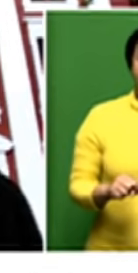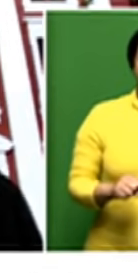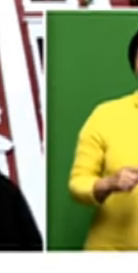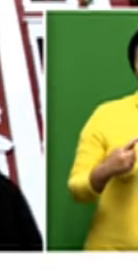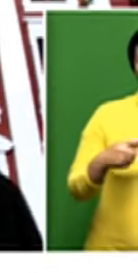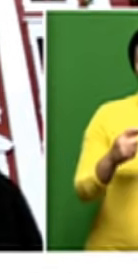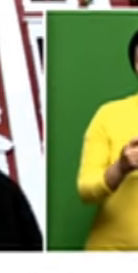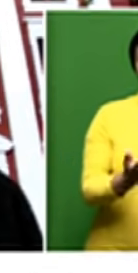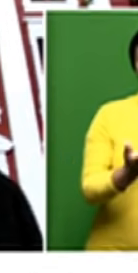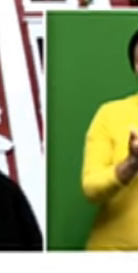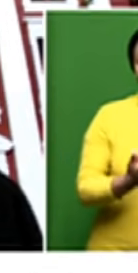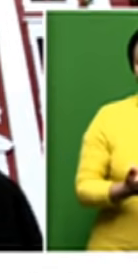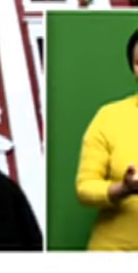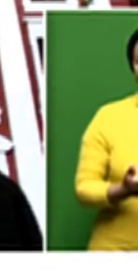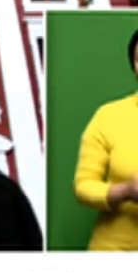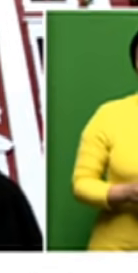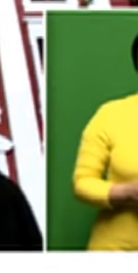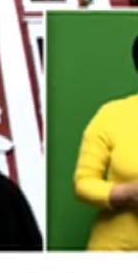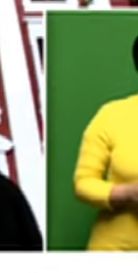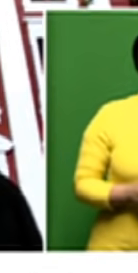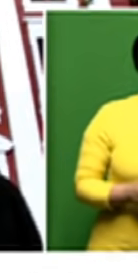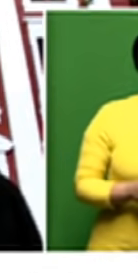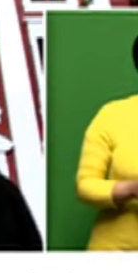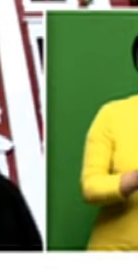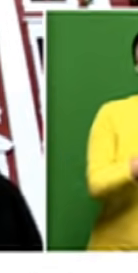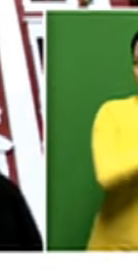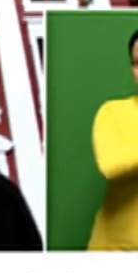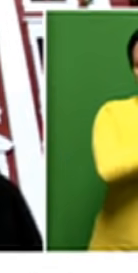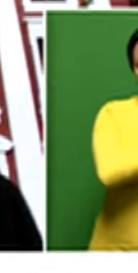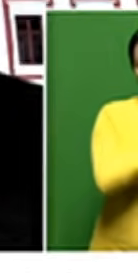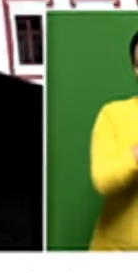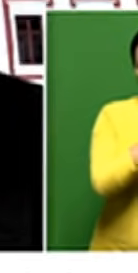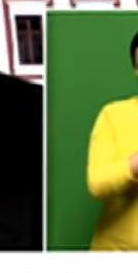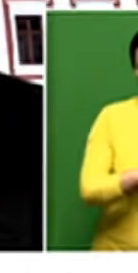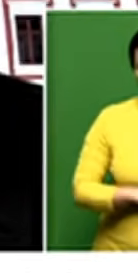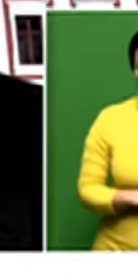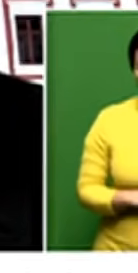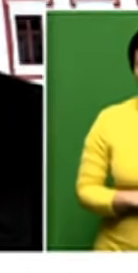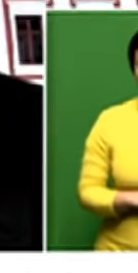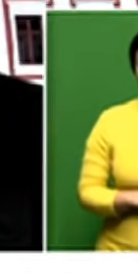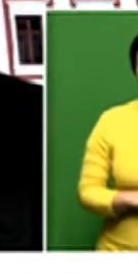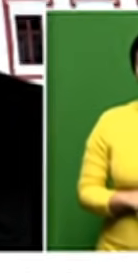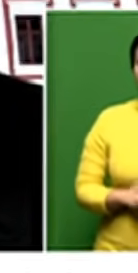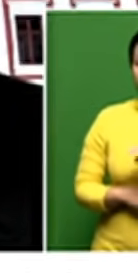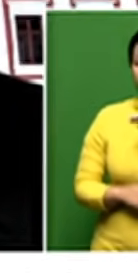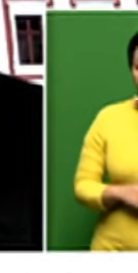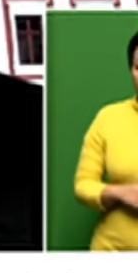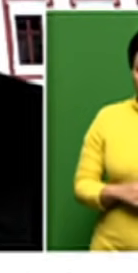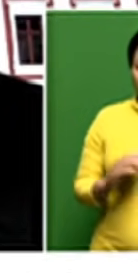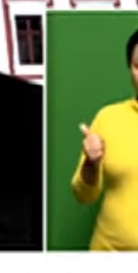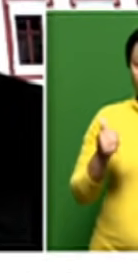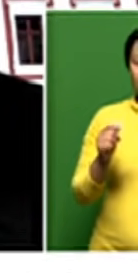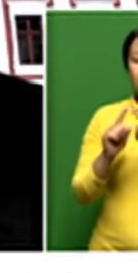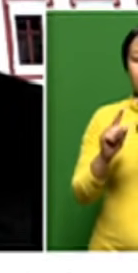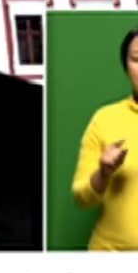shopping centers in Soweto was under siege. So that's the one thing that you do know so far, that there just